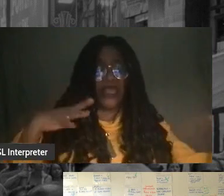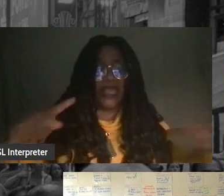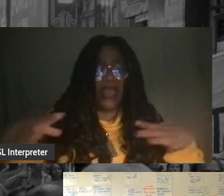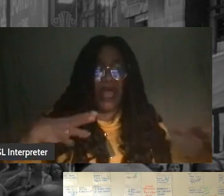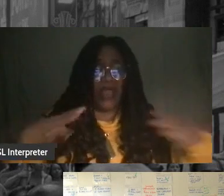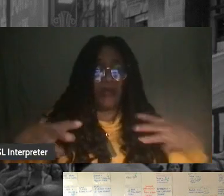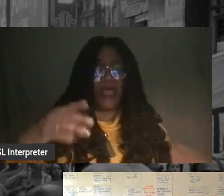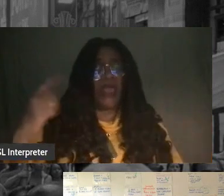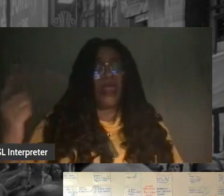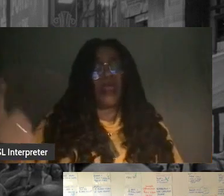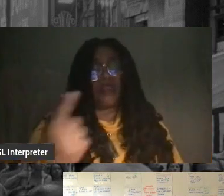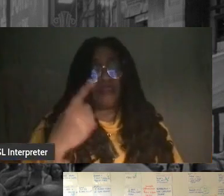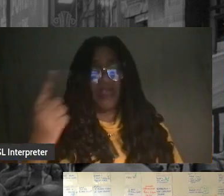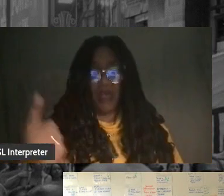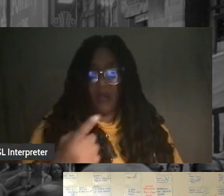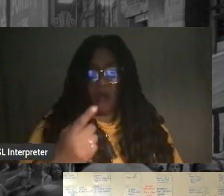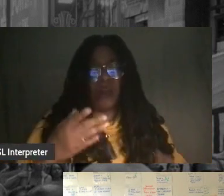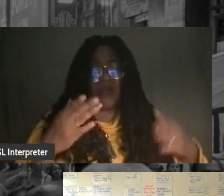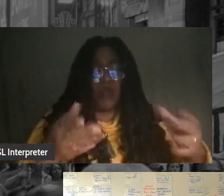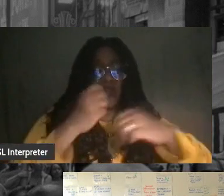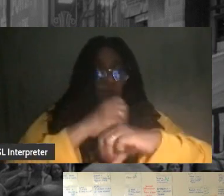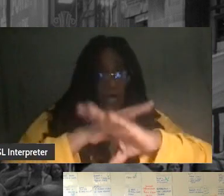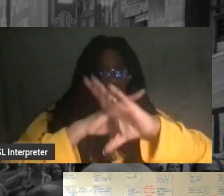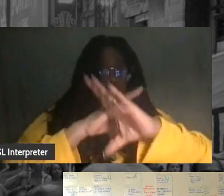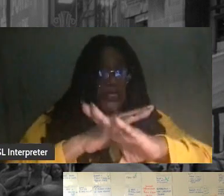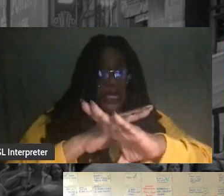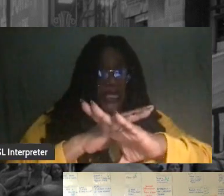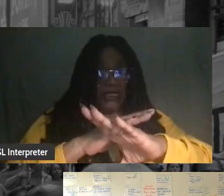did is to actually register it.